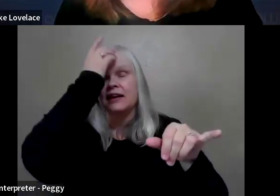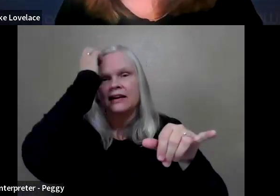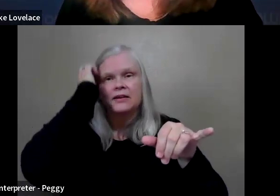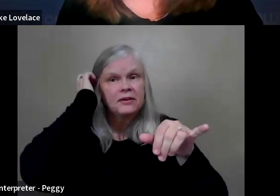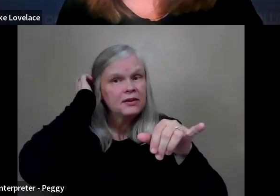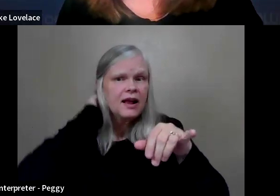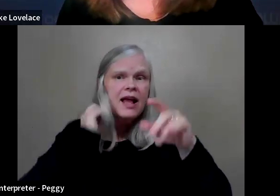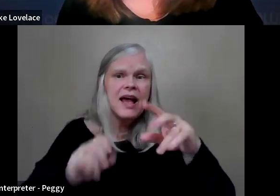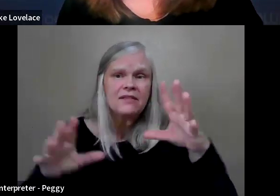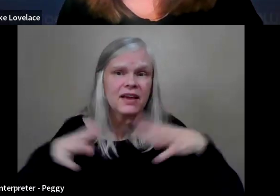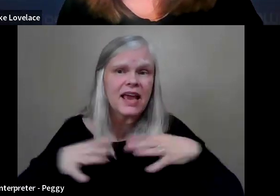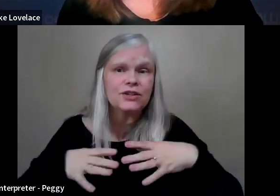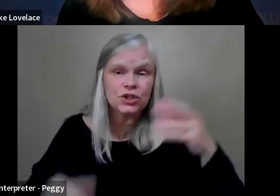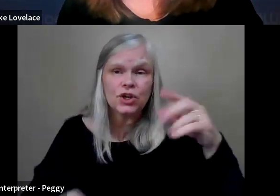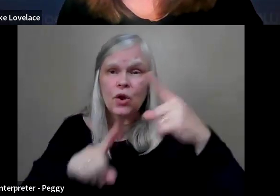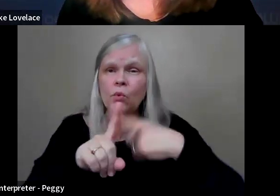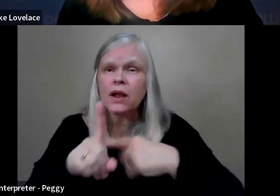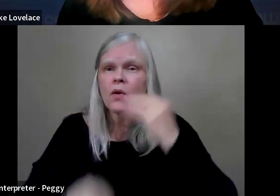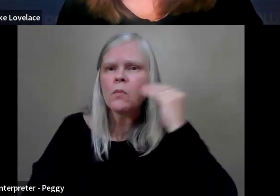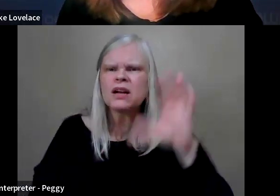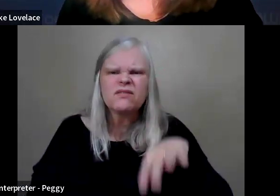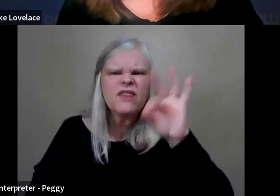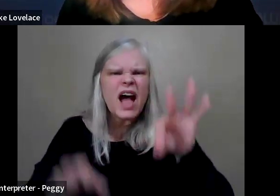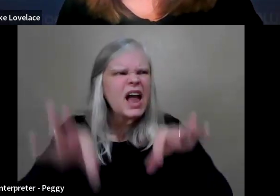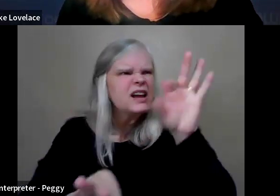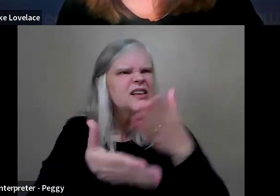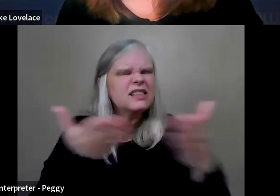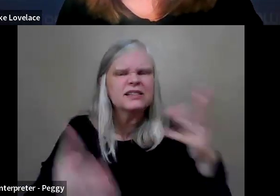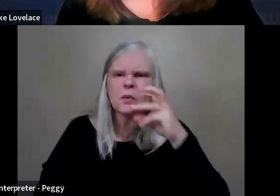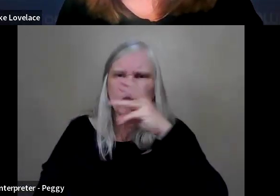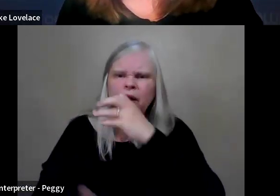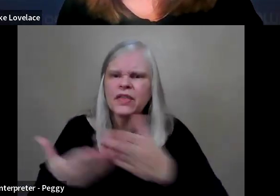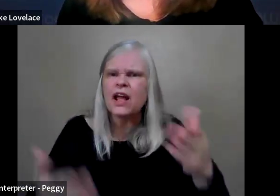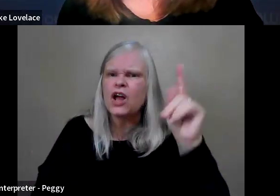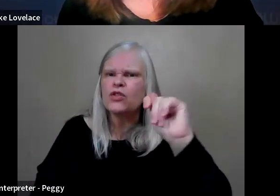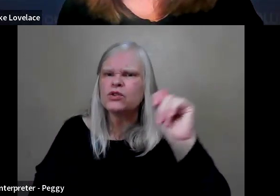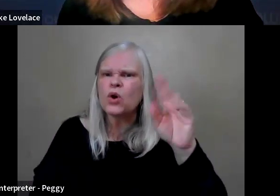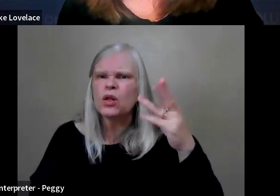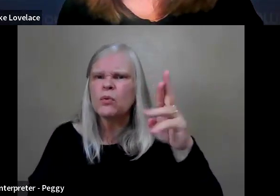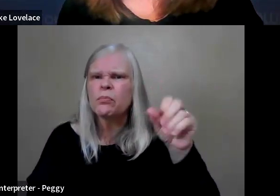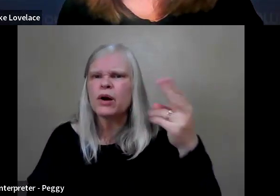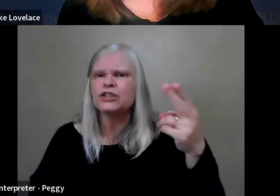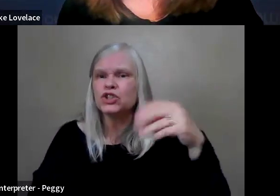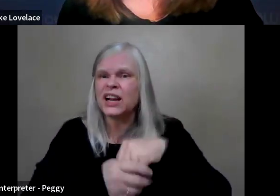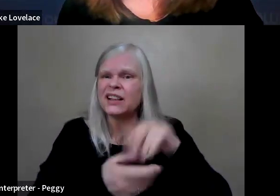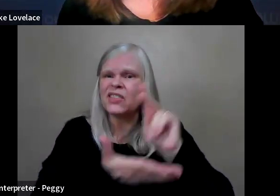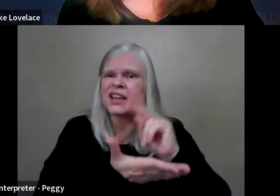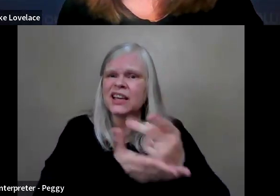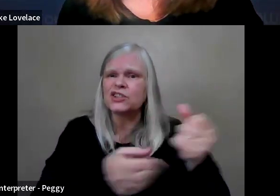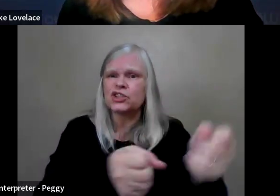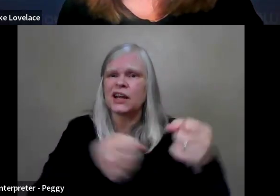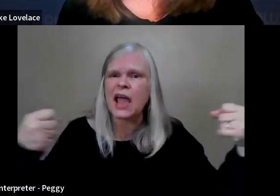rental home, and she kept finding things in weird places. She found the toilet brush in the kitchen